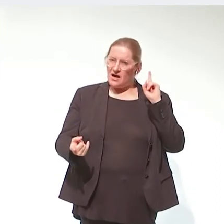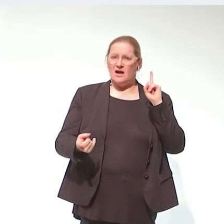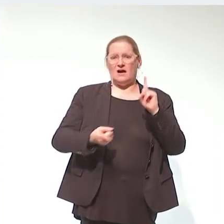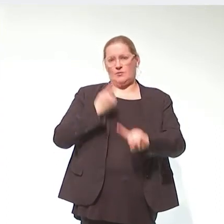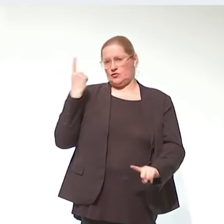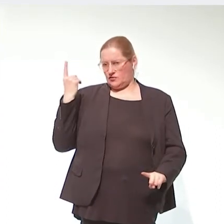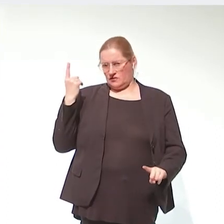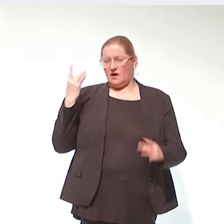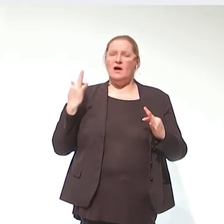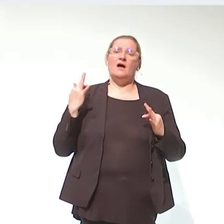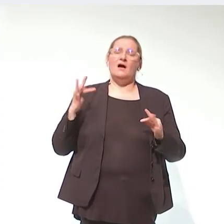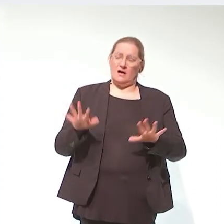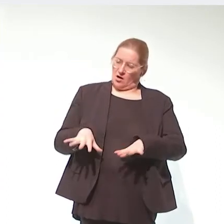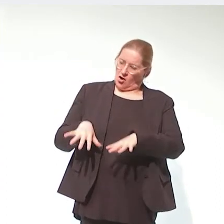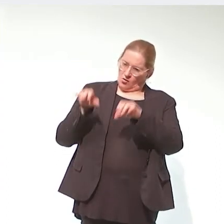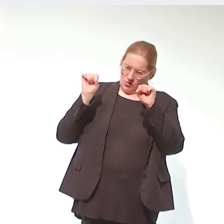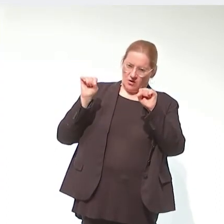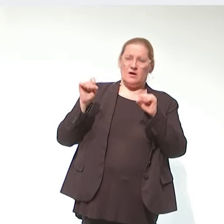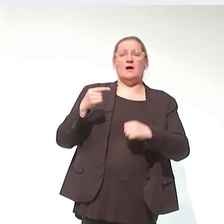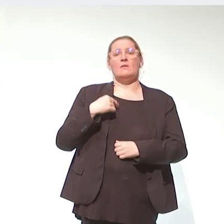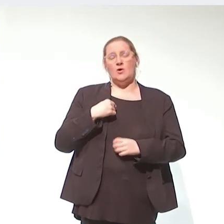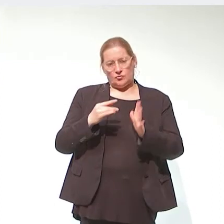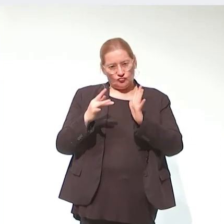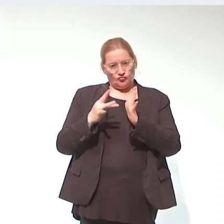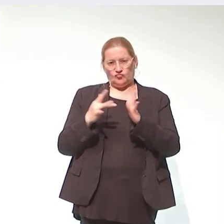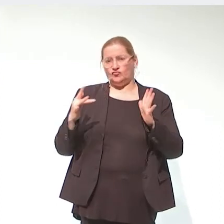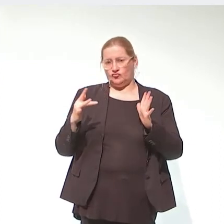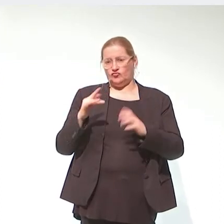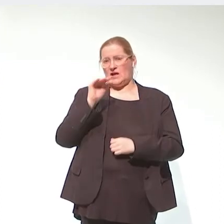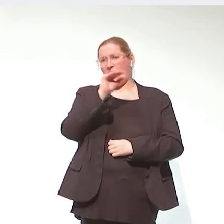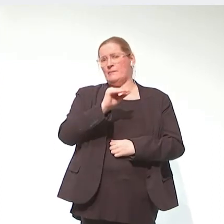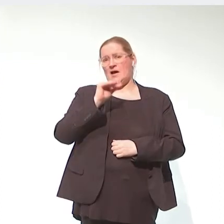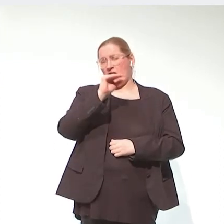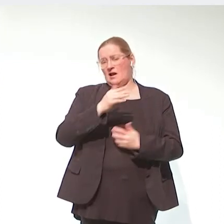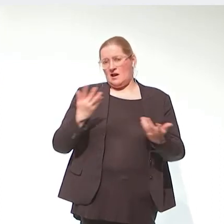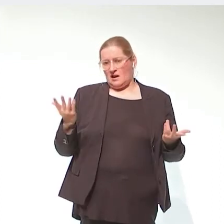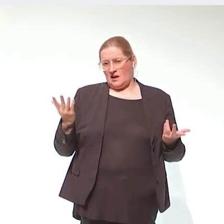watchword in the professional environment.